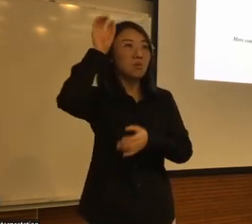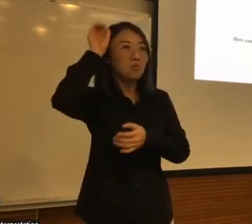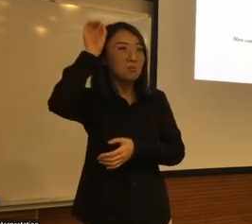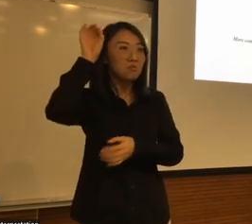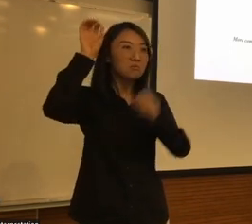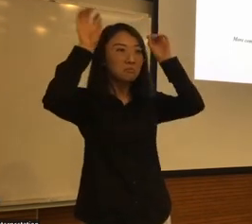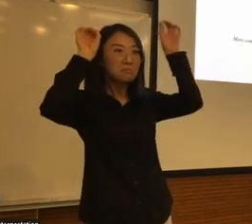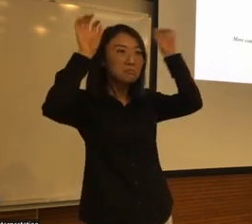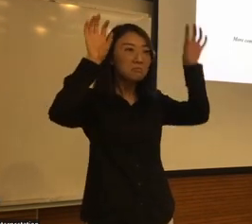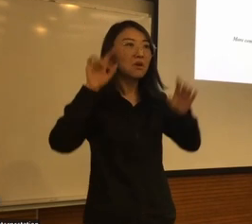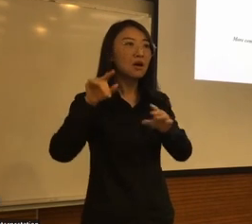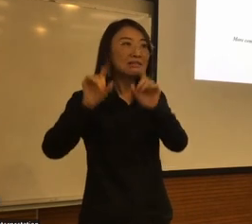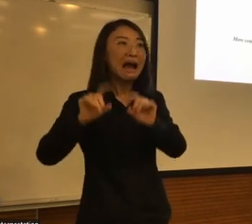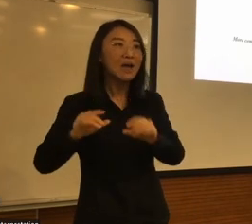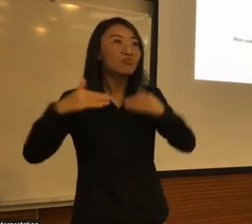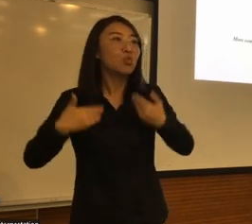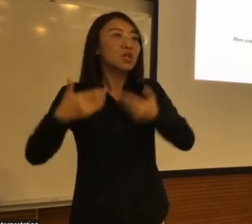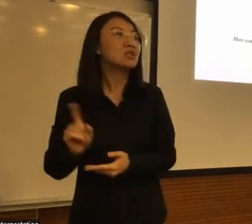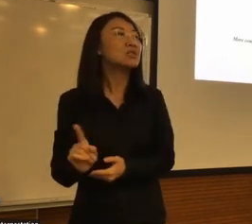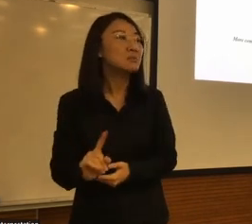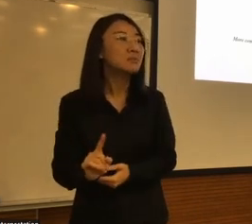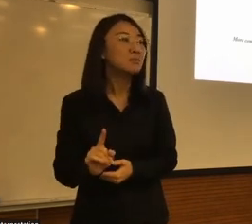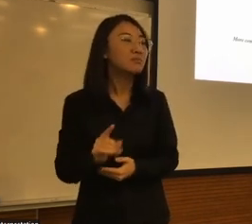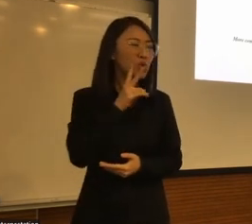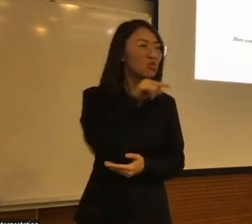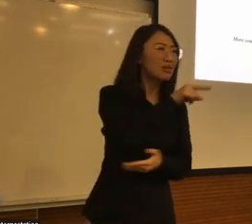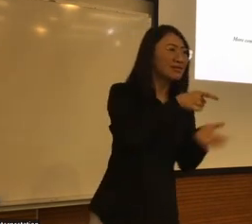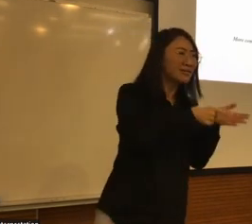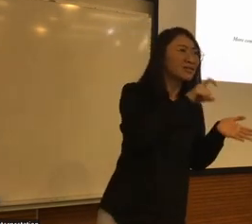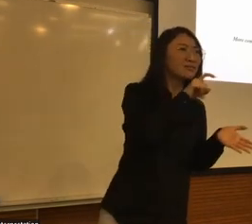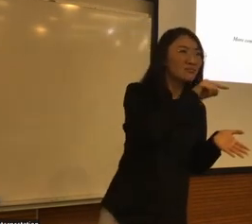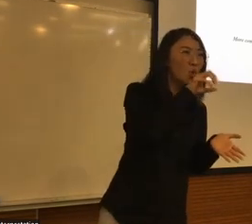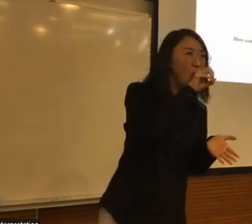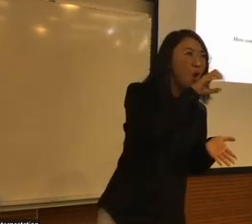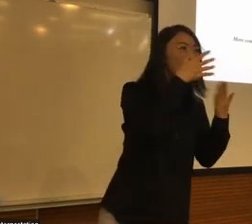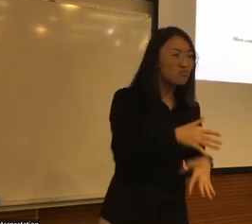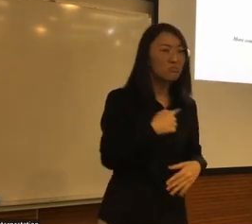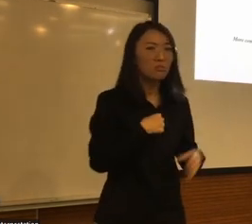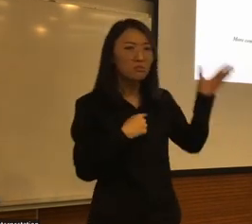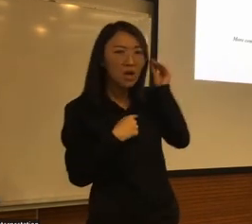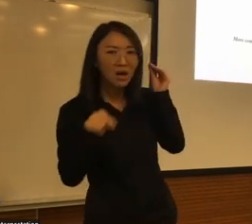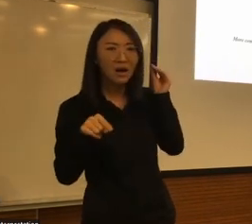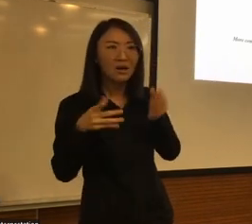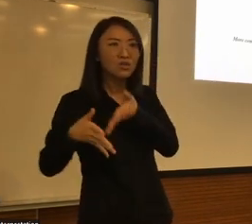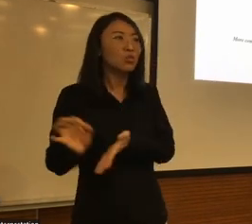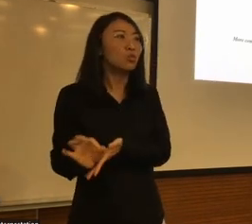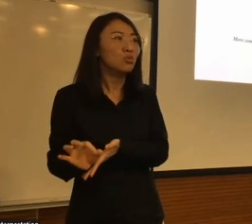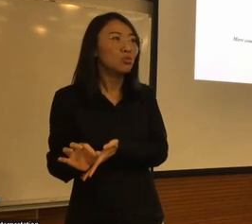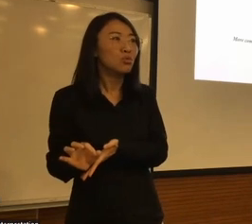very creative in thinking how you're going to explain this, as if a spatial